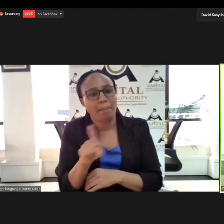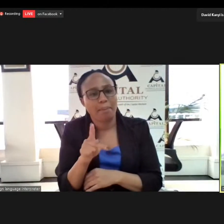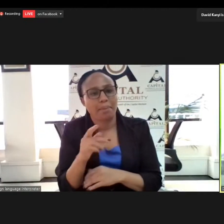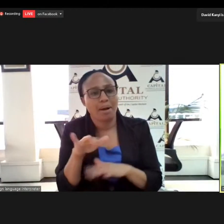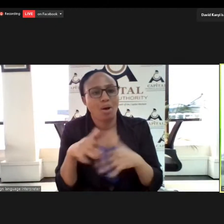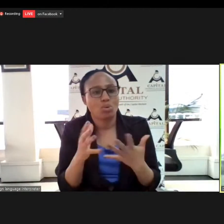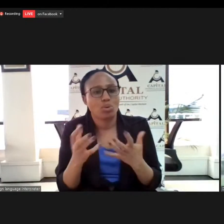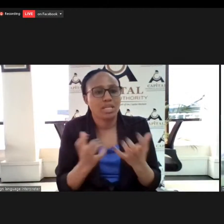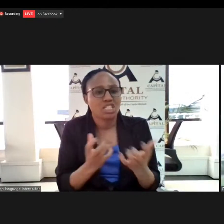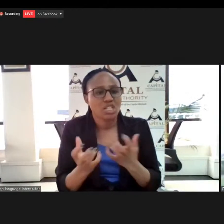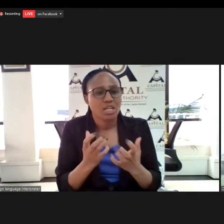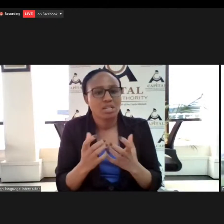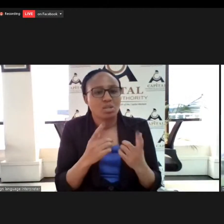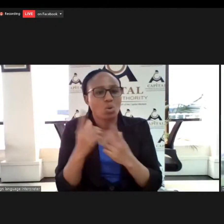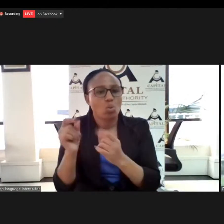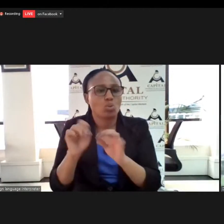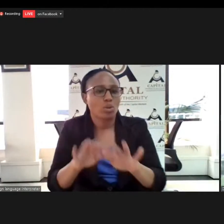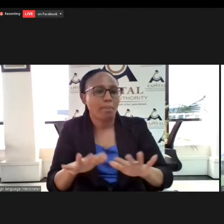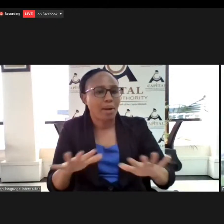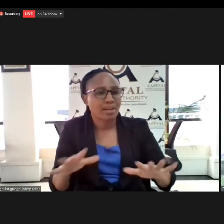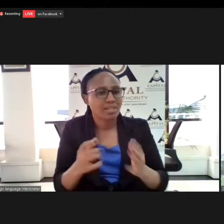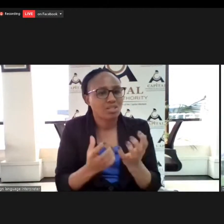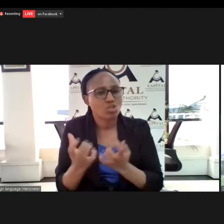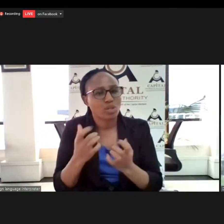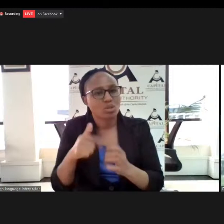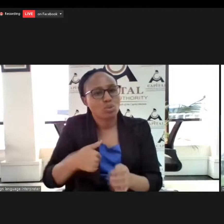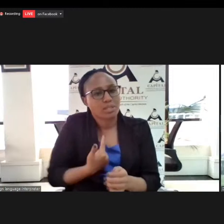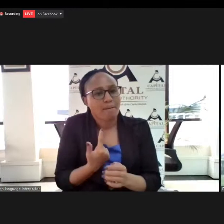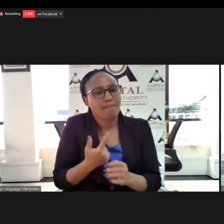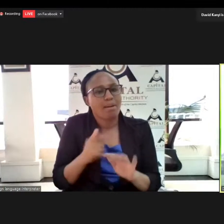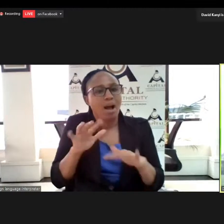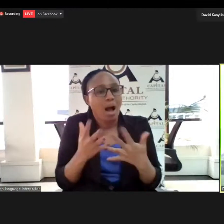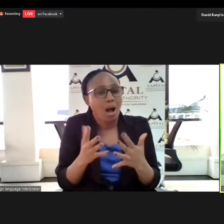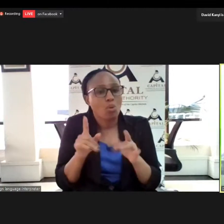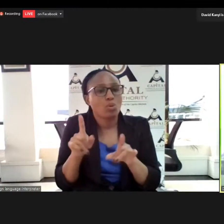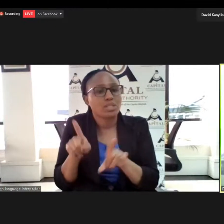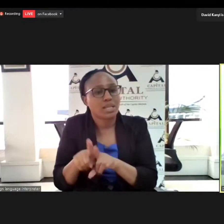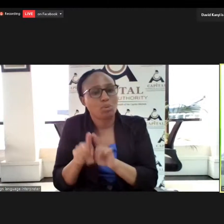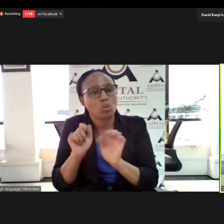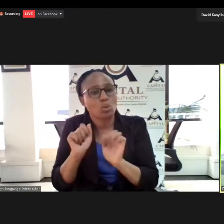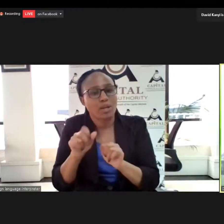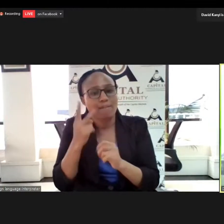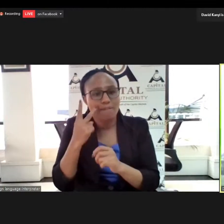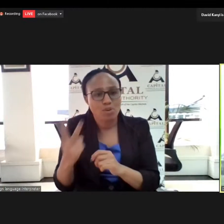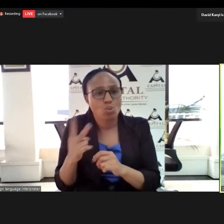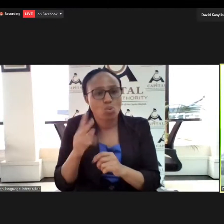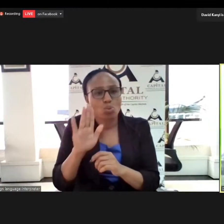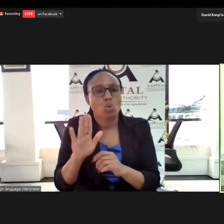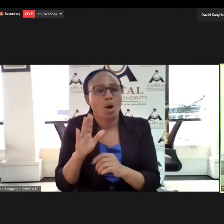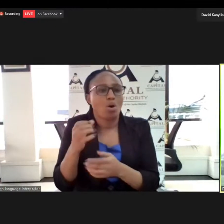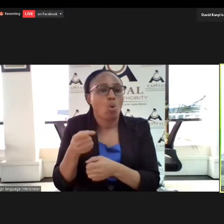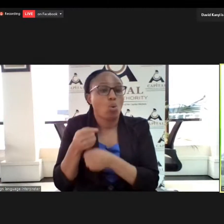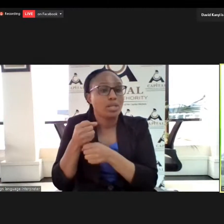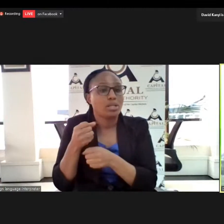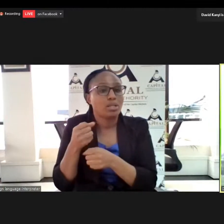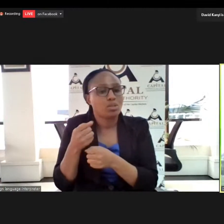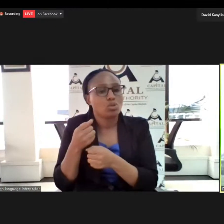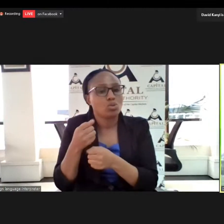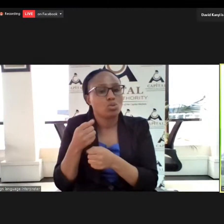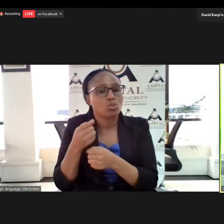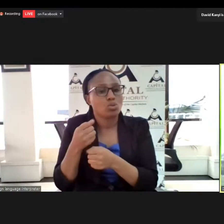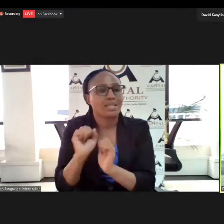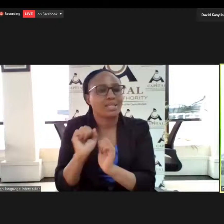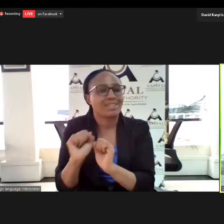to actually go to the market and trade by yourself, and how you can then view your securities or your holdings and ensuring that they're in safe